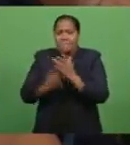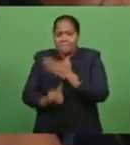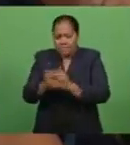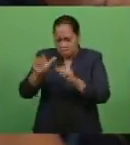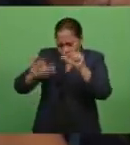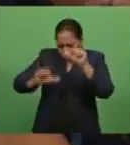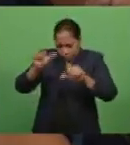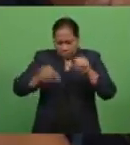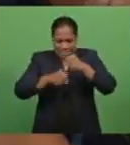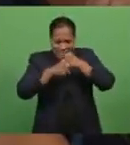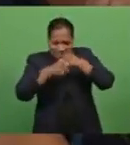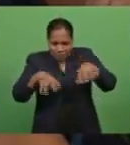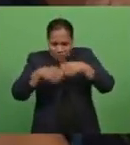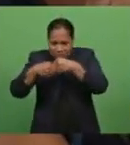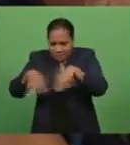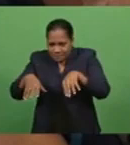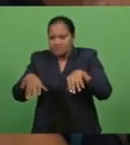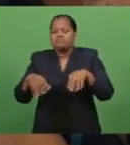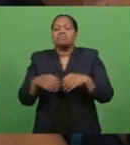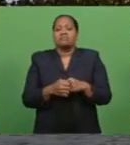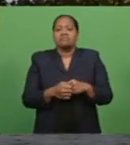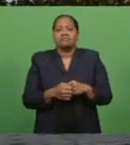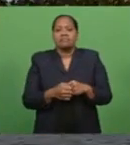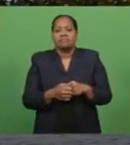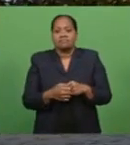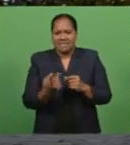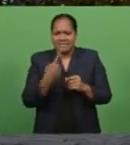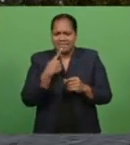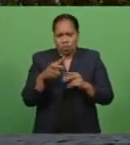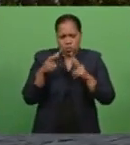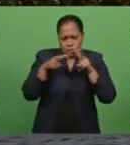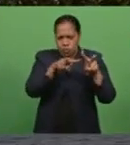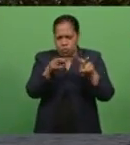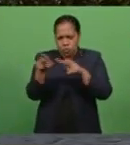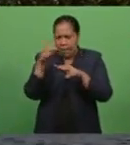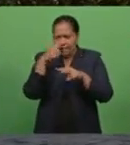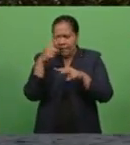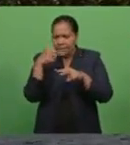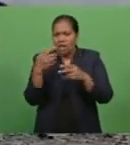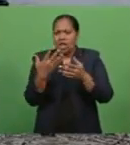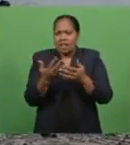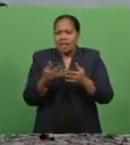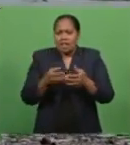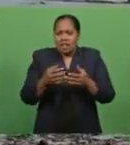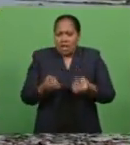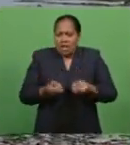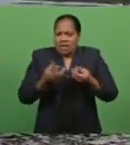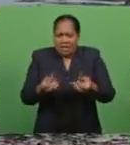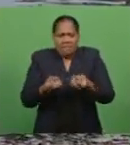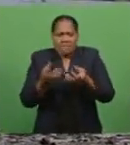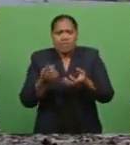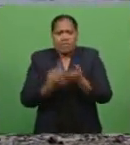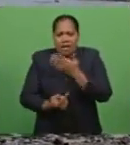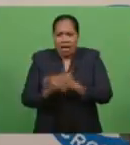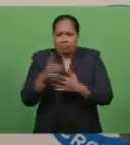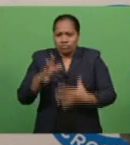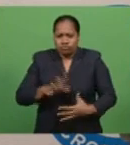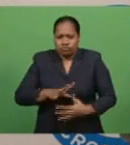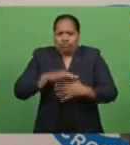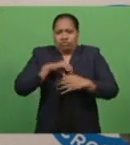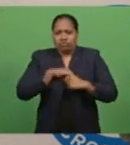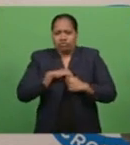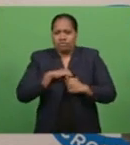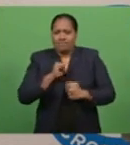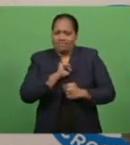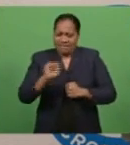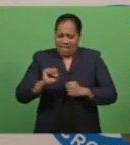Management Coordinator Matthew Nokilebu says seeing people quickly get back on track with their lives is a new experience for them. We came up